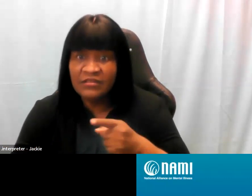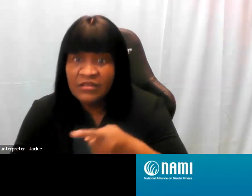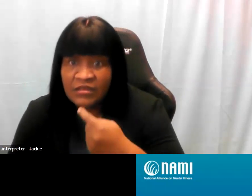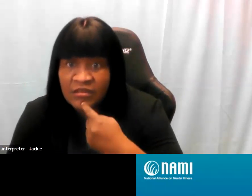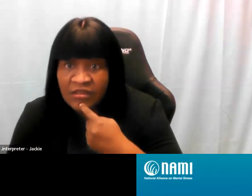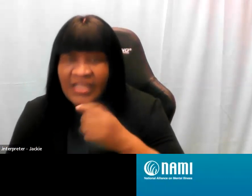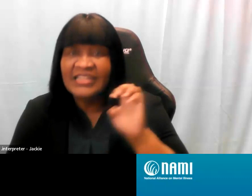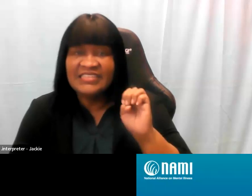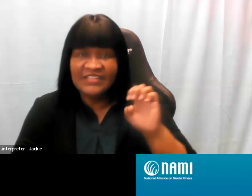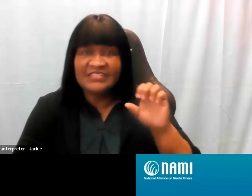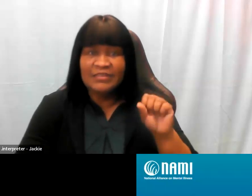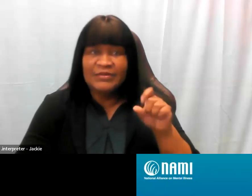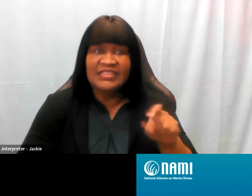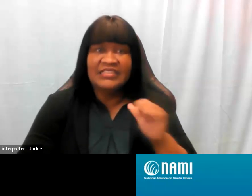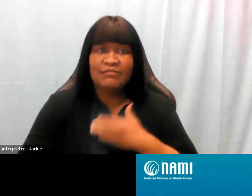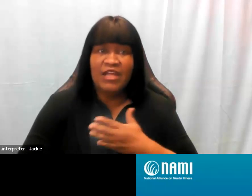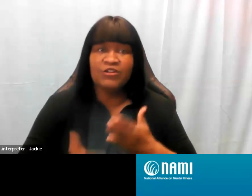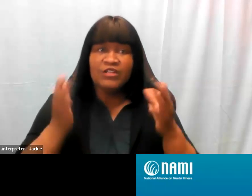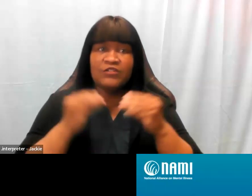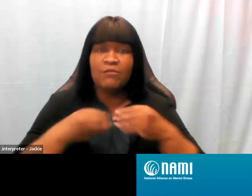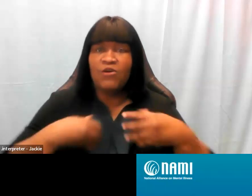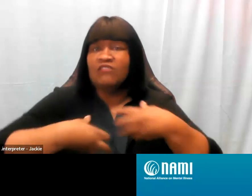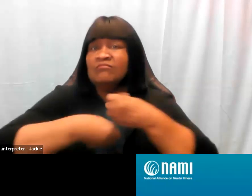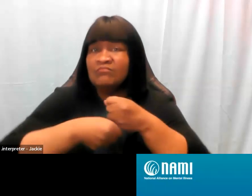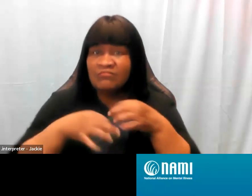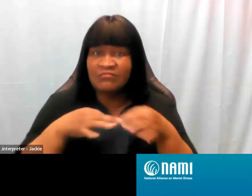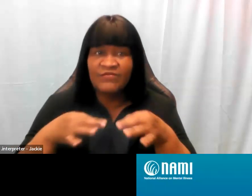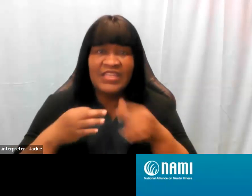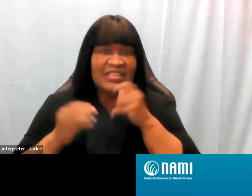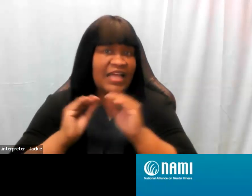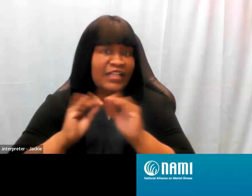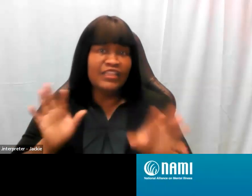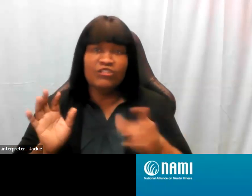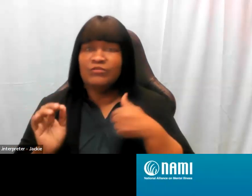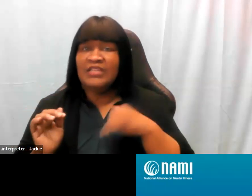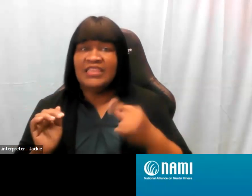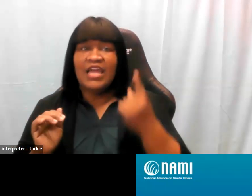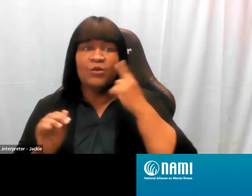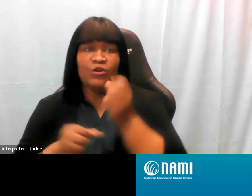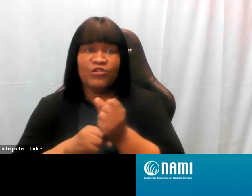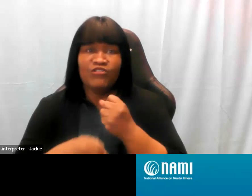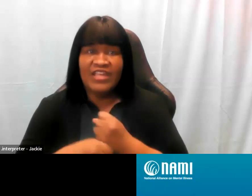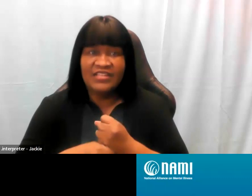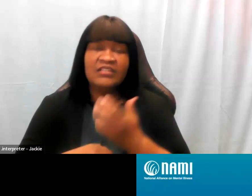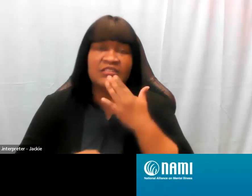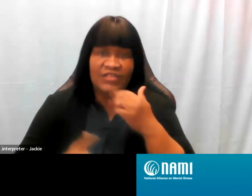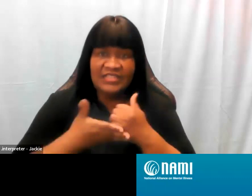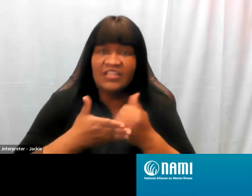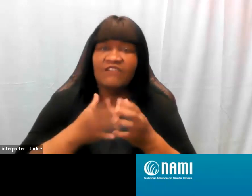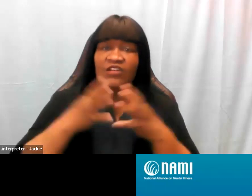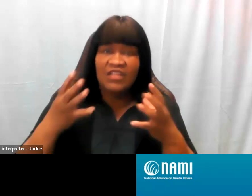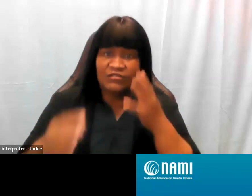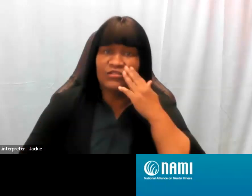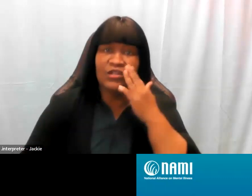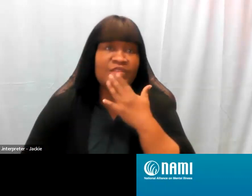summary meets my request for a more digestible synthesis. It wasn't clear to me that that one would be created, so that's helpful to know.